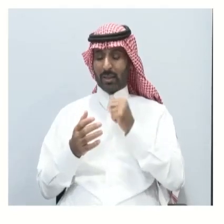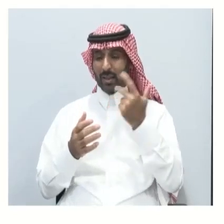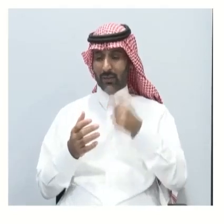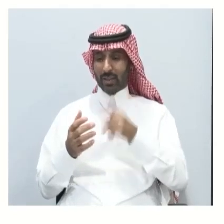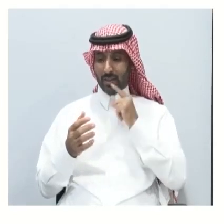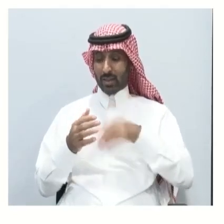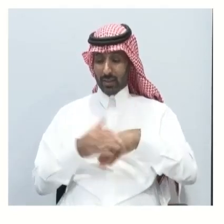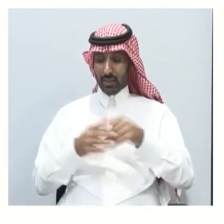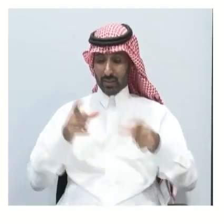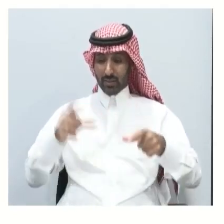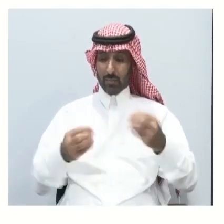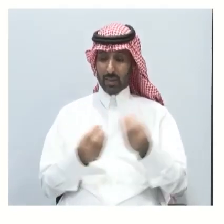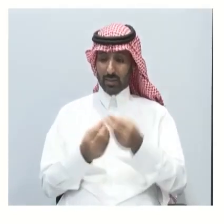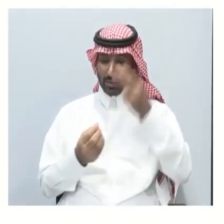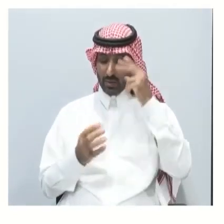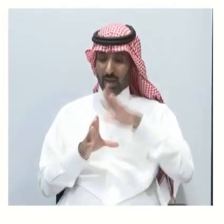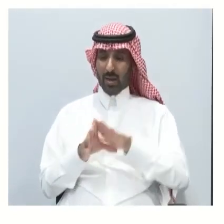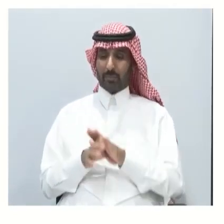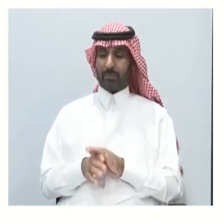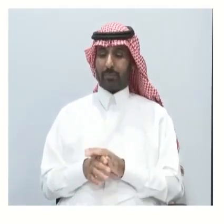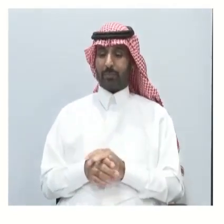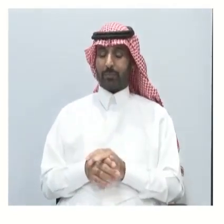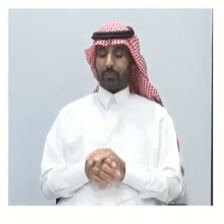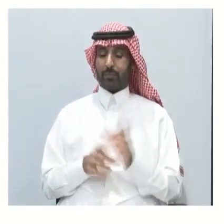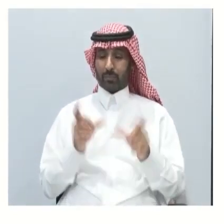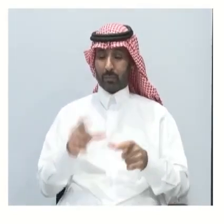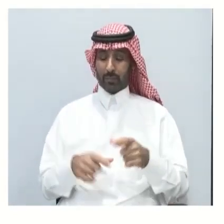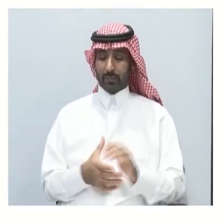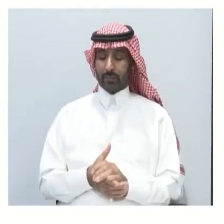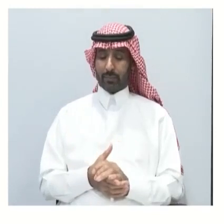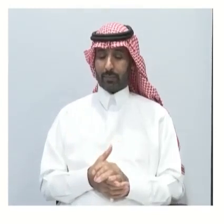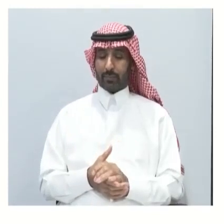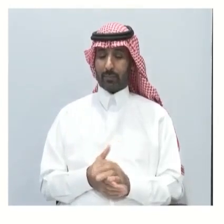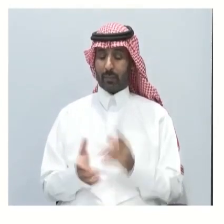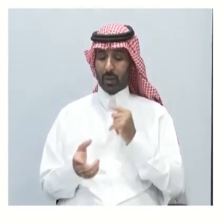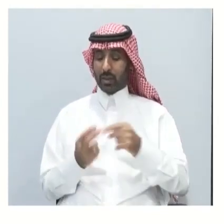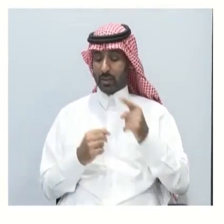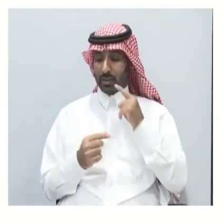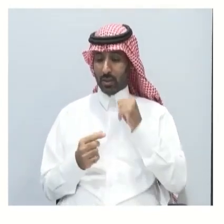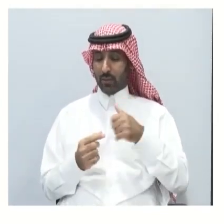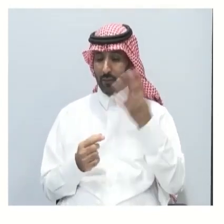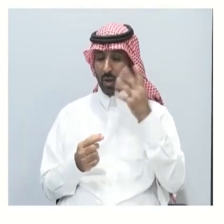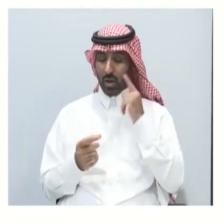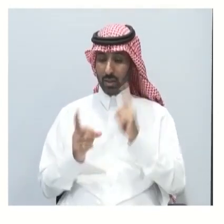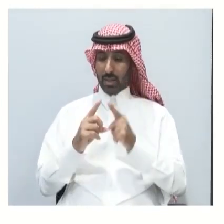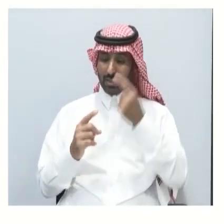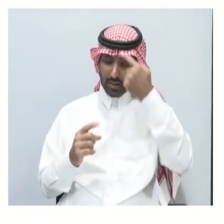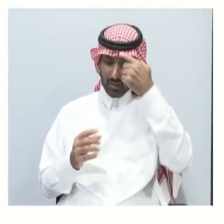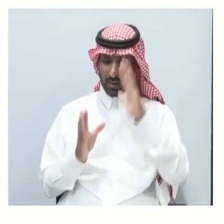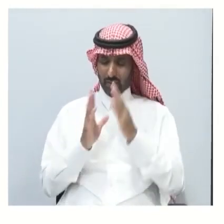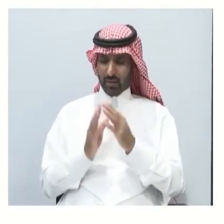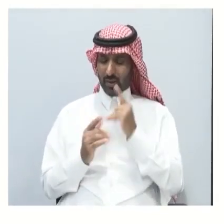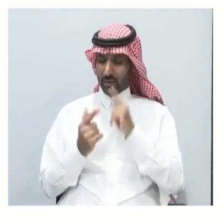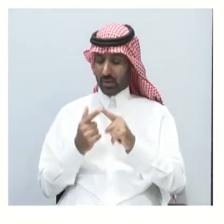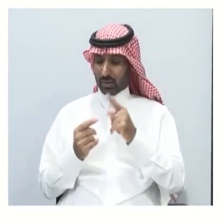17 games with the Saudi Arabian national football team. He scored 4 goals against India